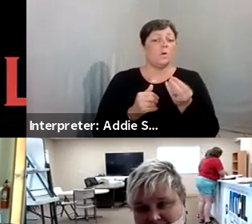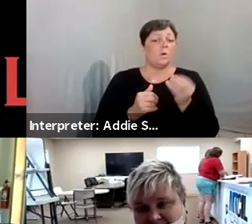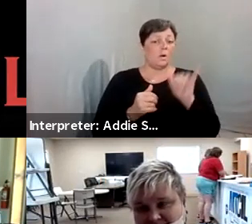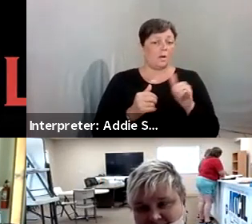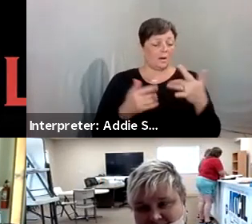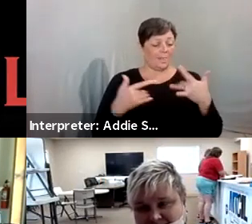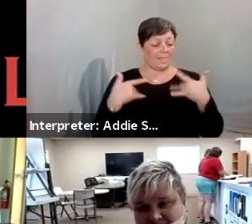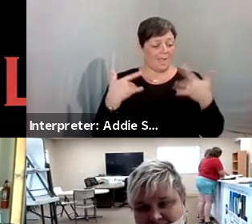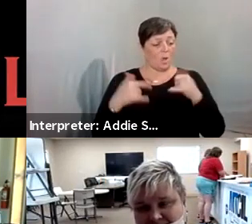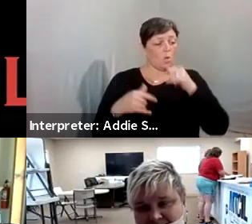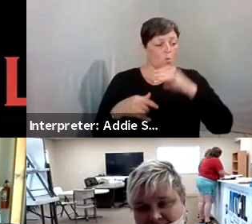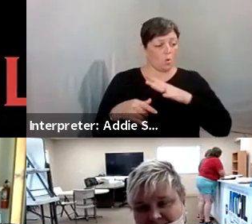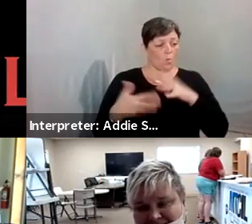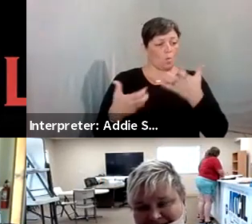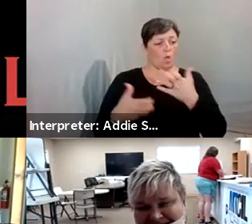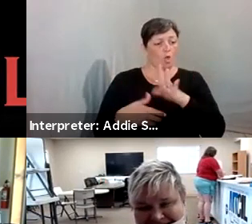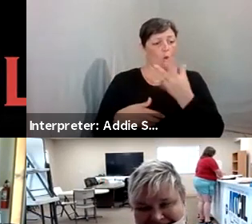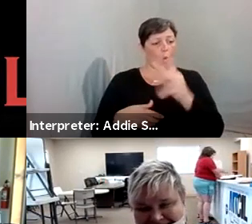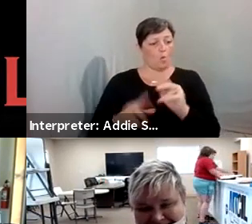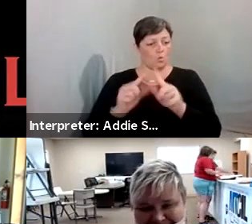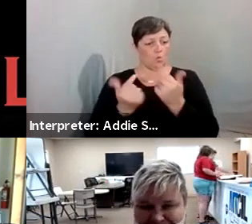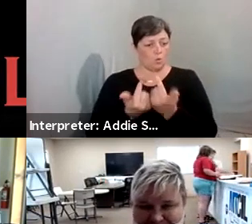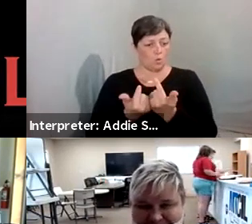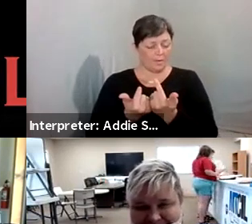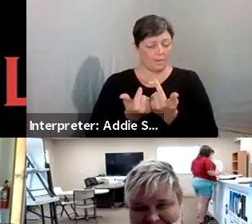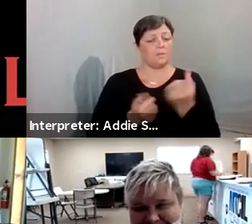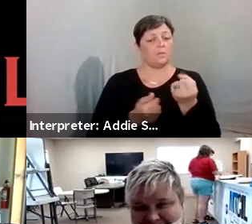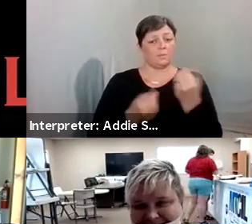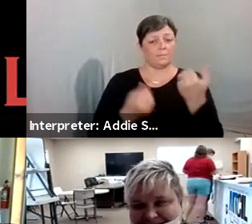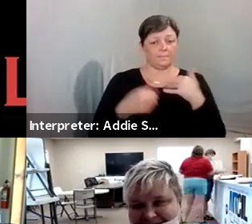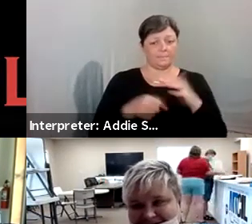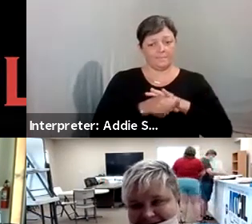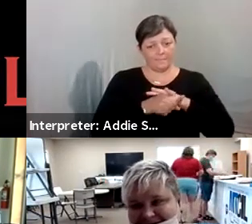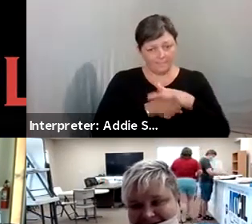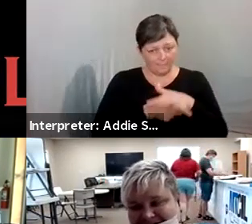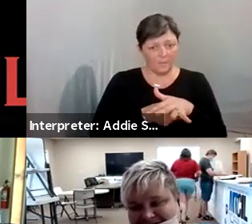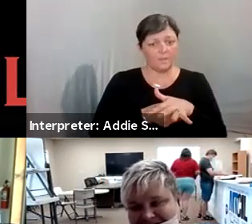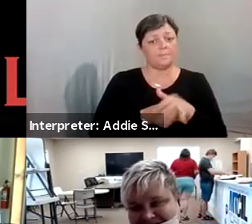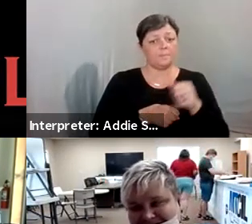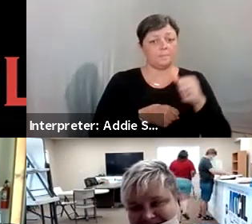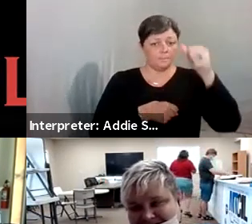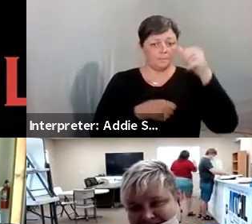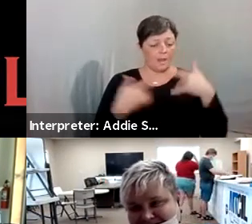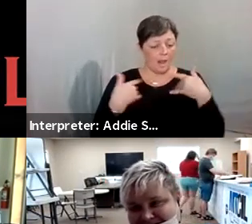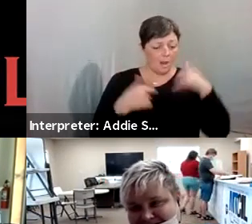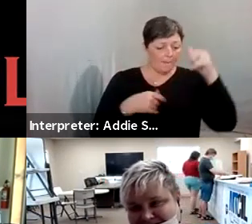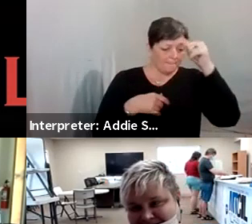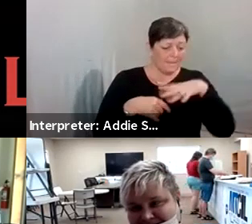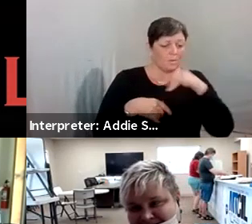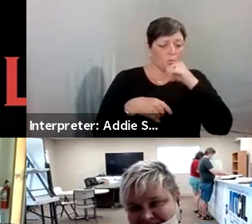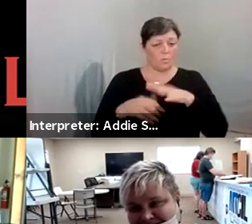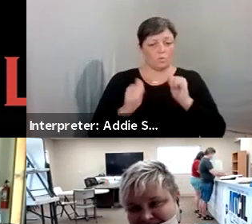young women wanted their own group, so they have the full adult, young men and women